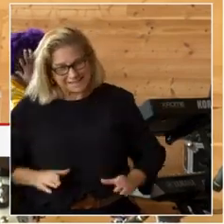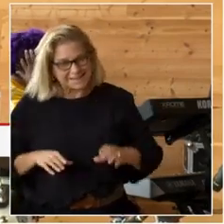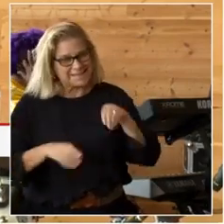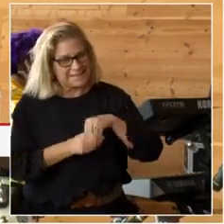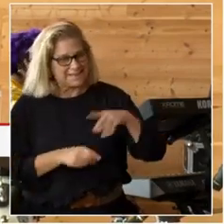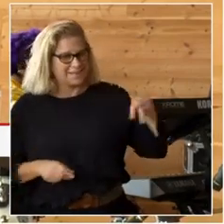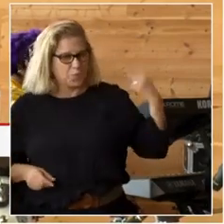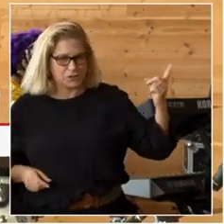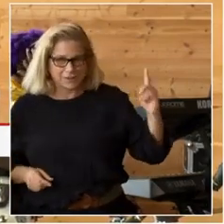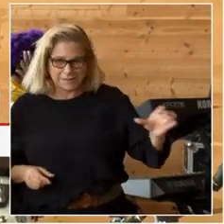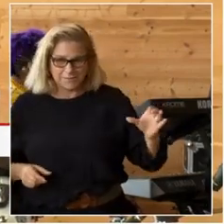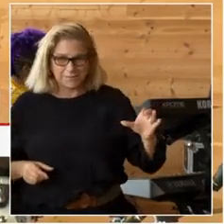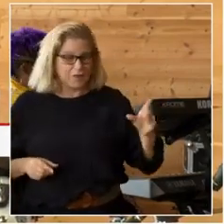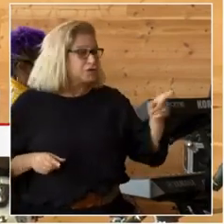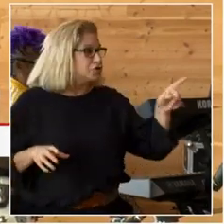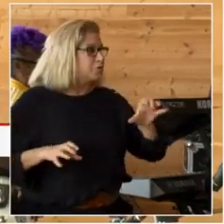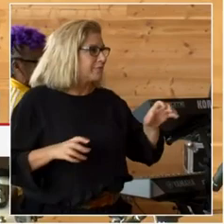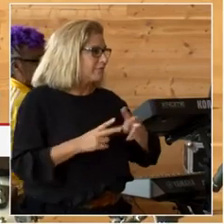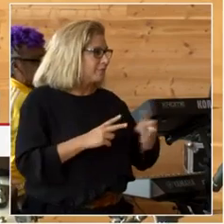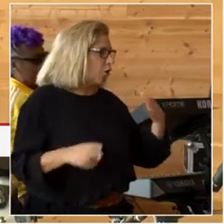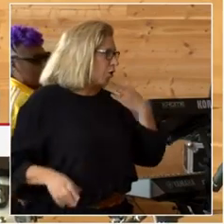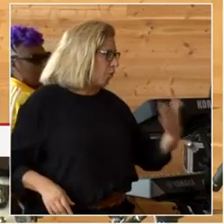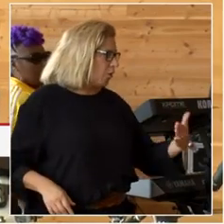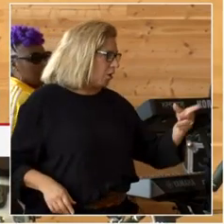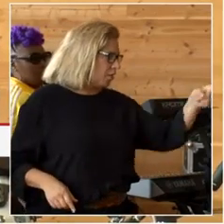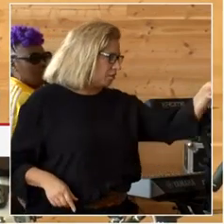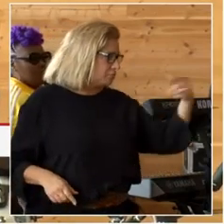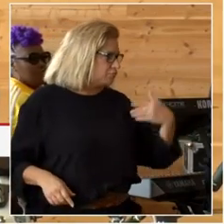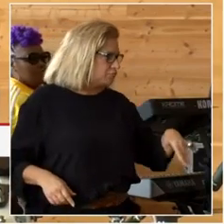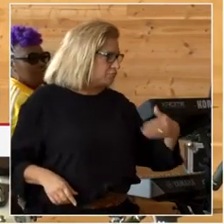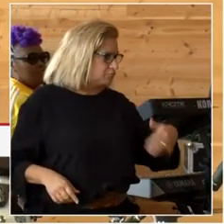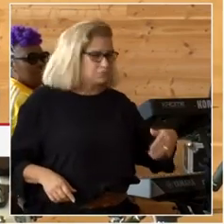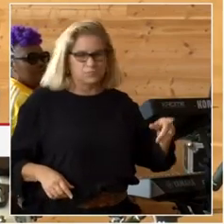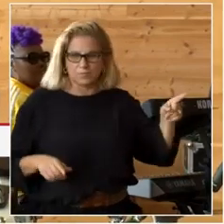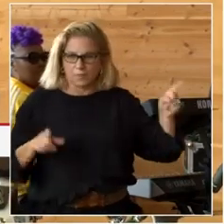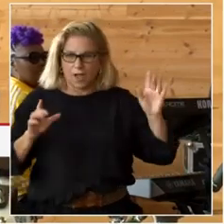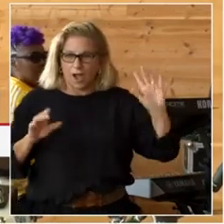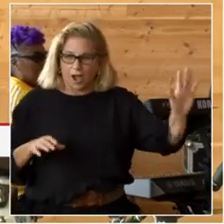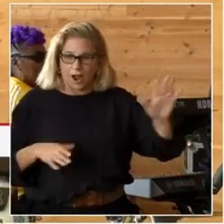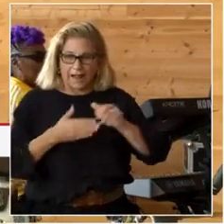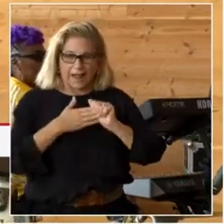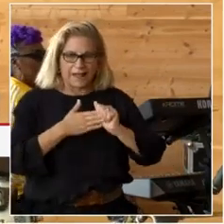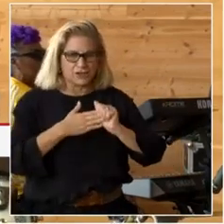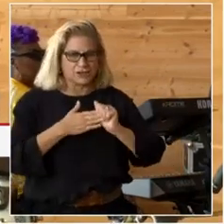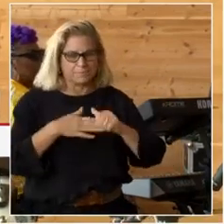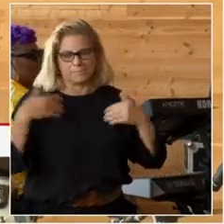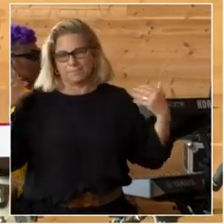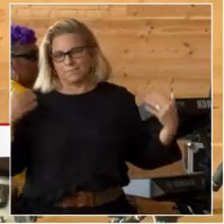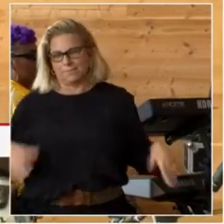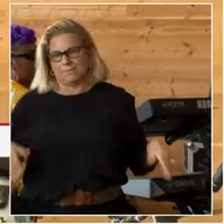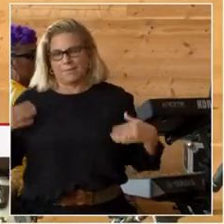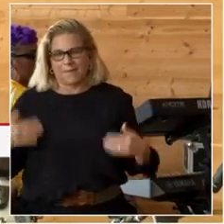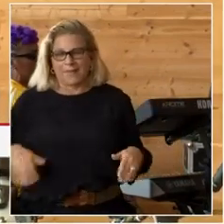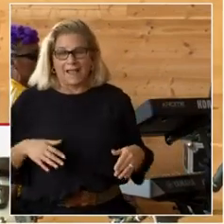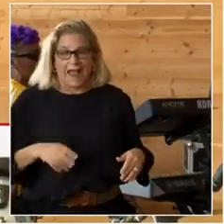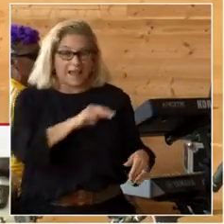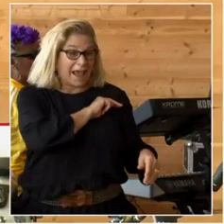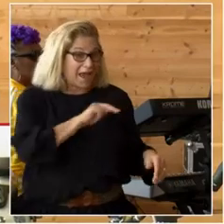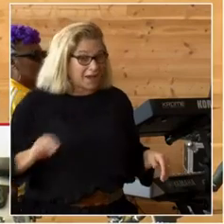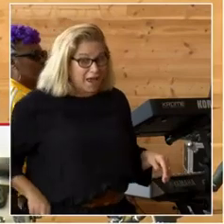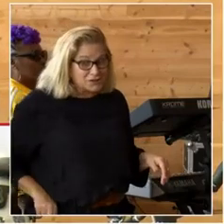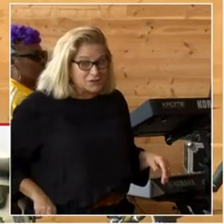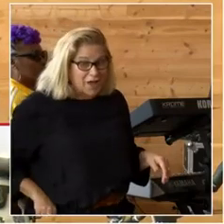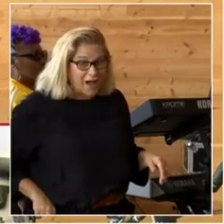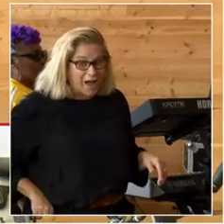and they do it really well. So I want to thank Jackie for her leadership. And Natasha Dupuy in the